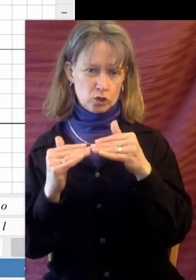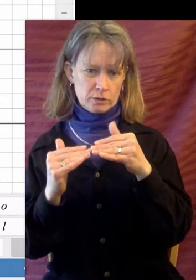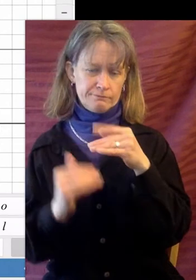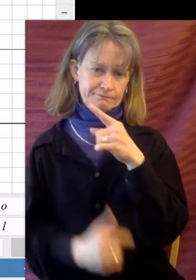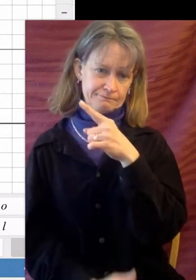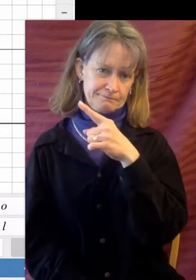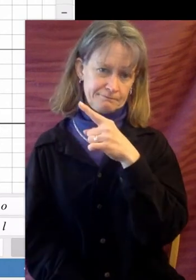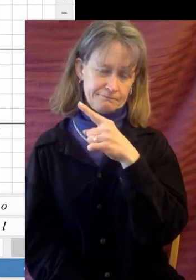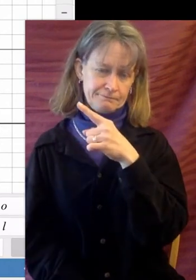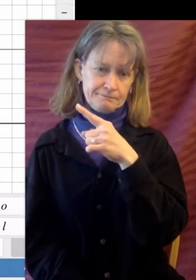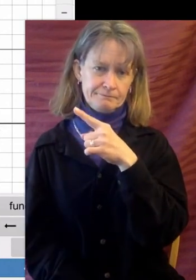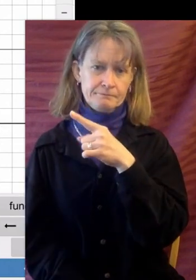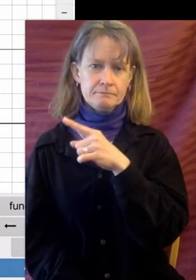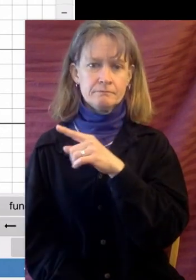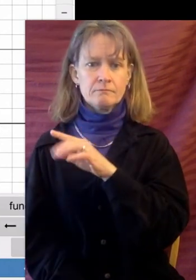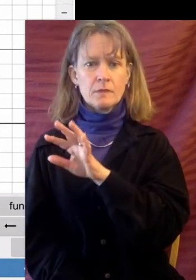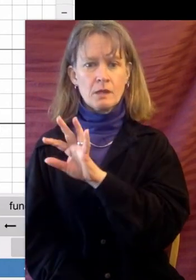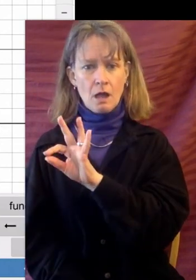F